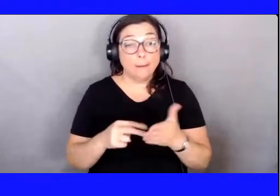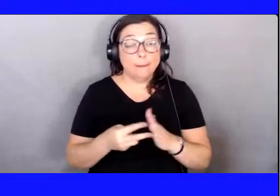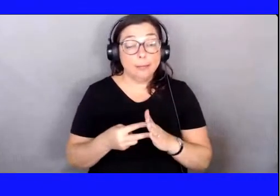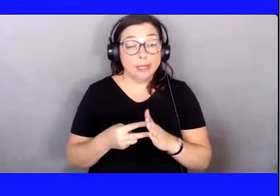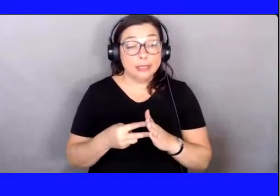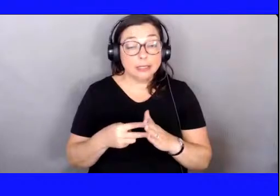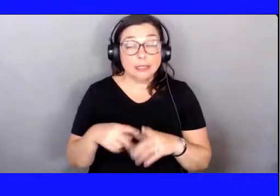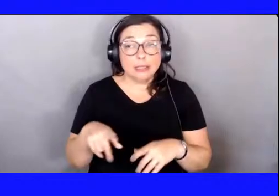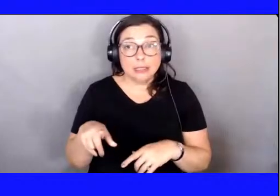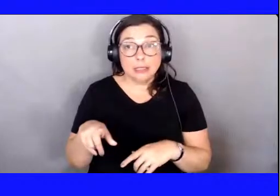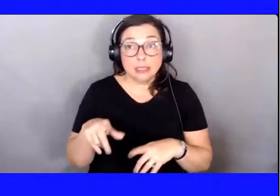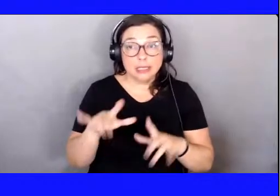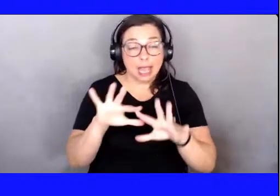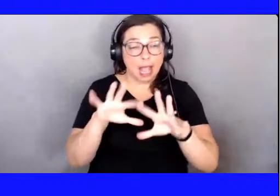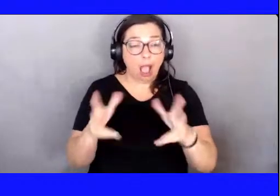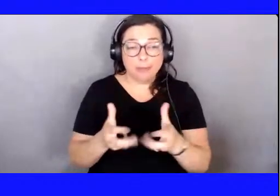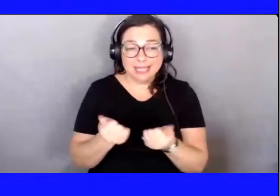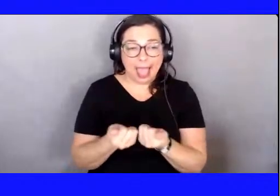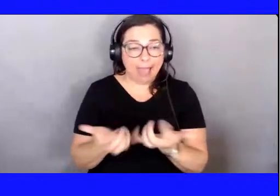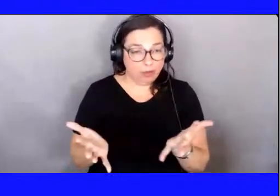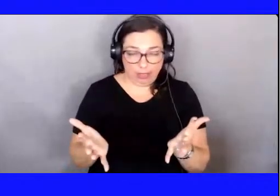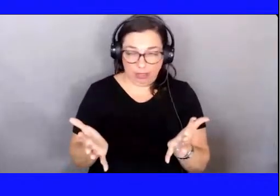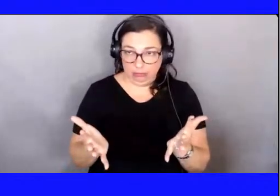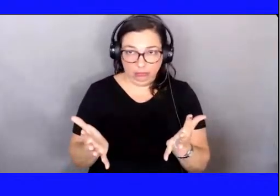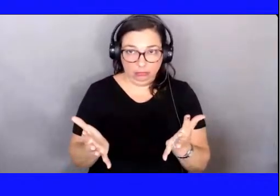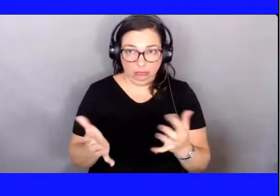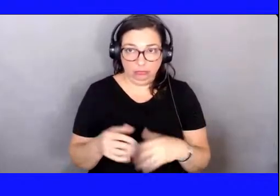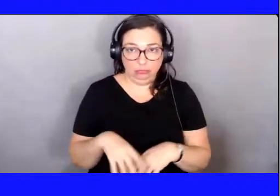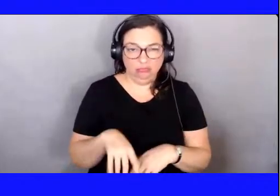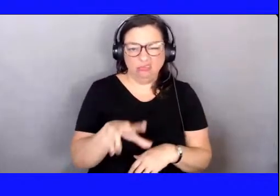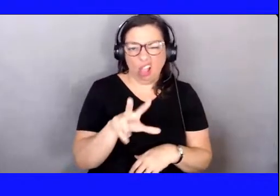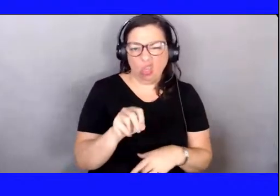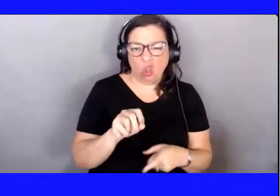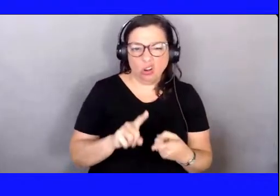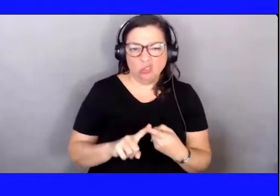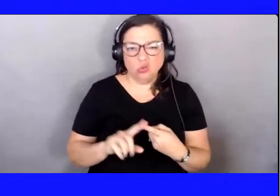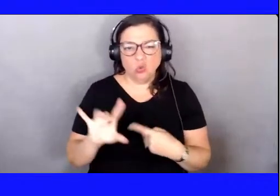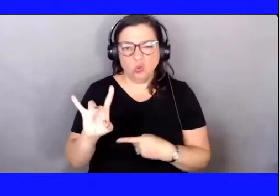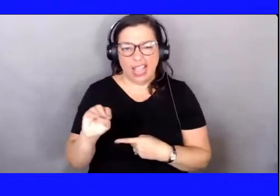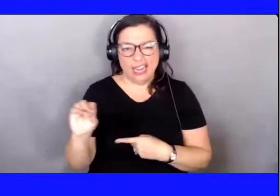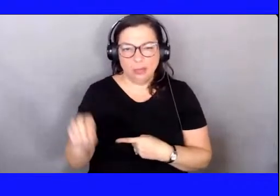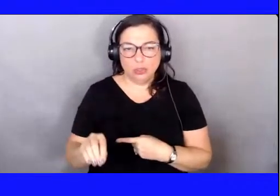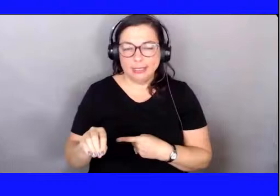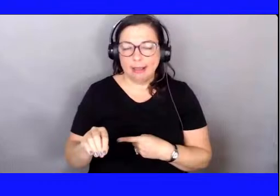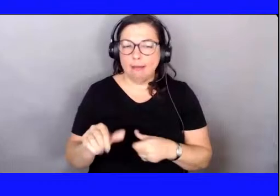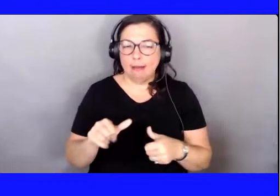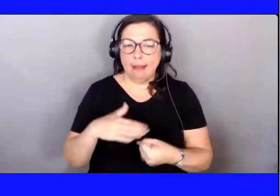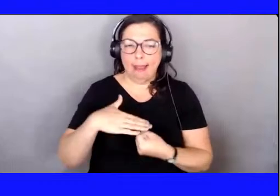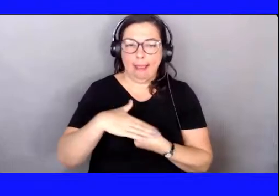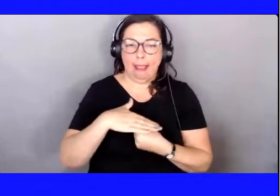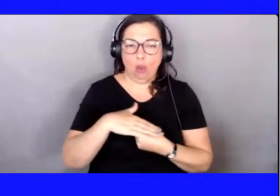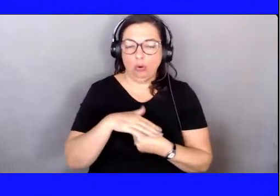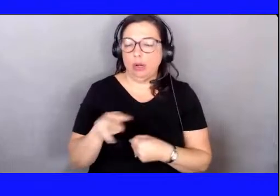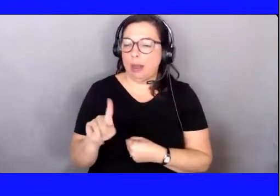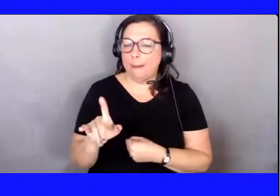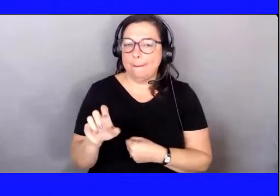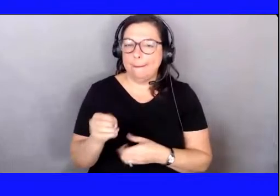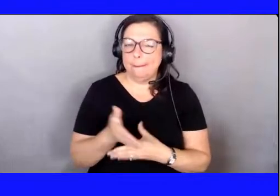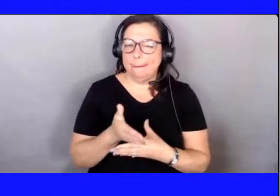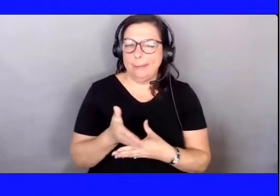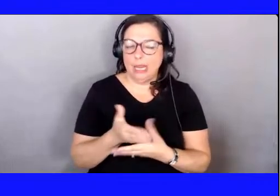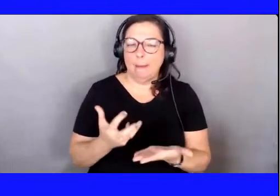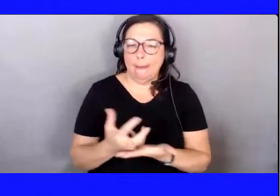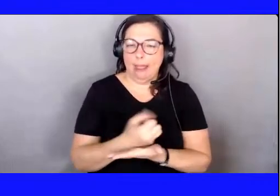median incomes are everything from 30 to 80% of area median income, less than 30%,